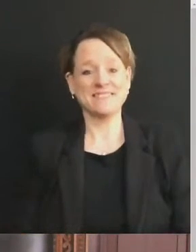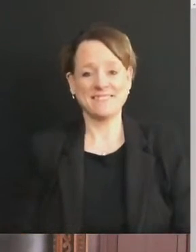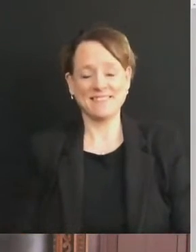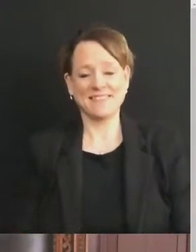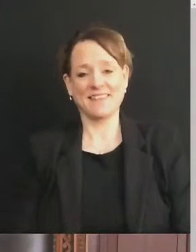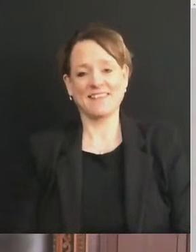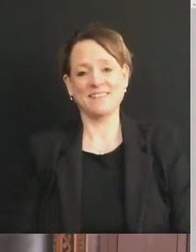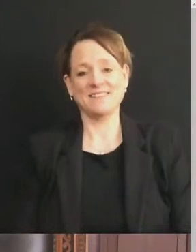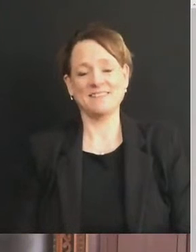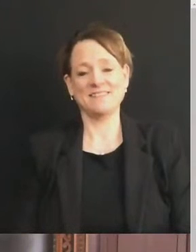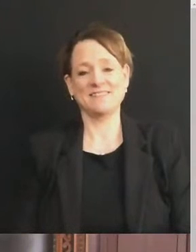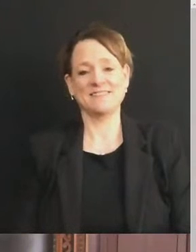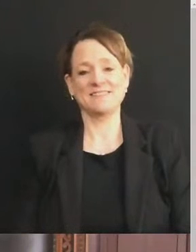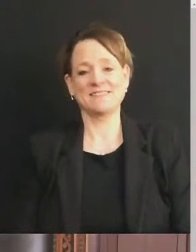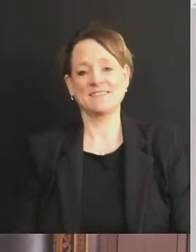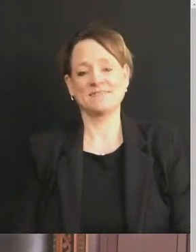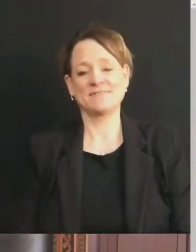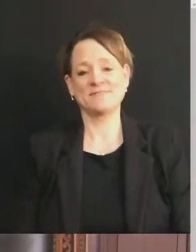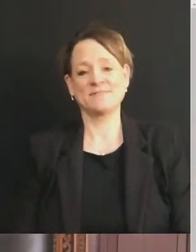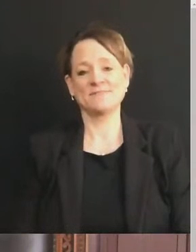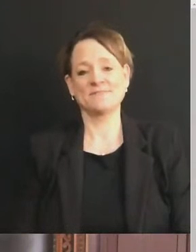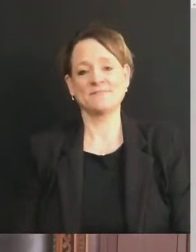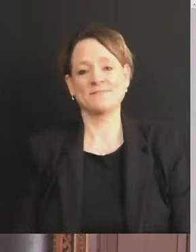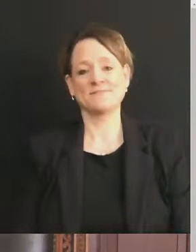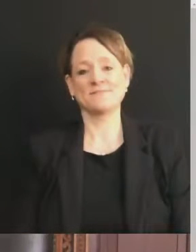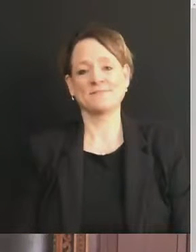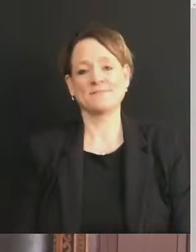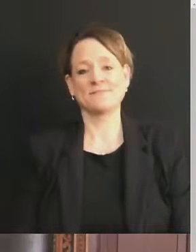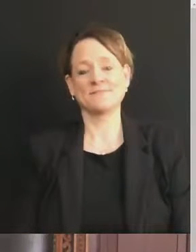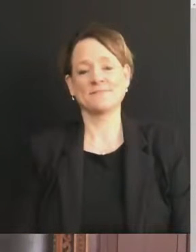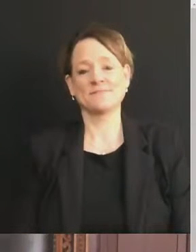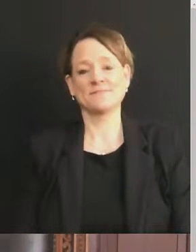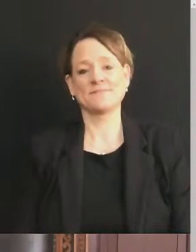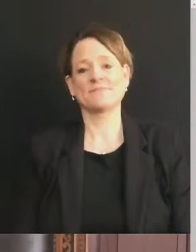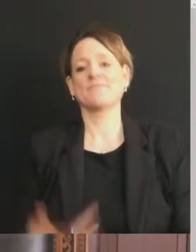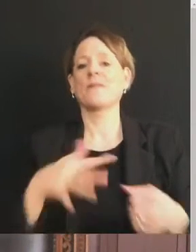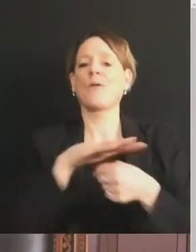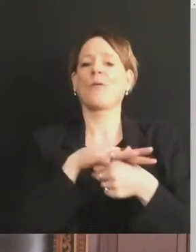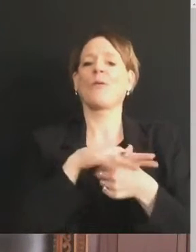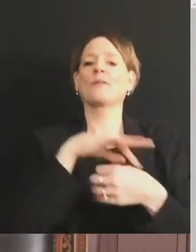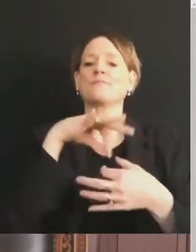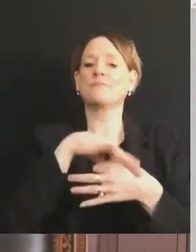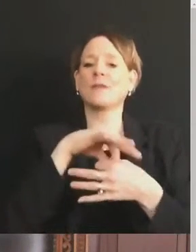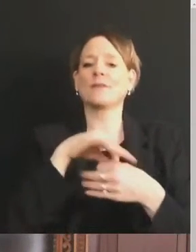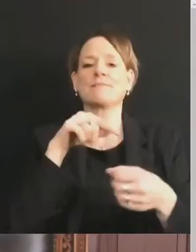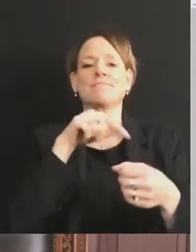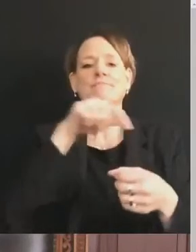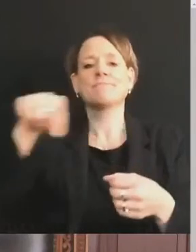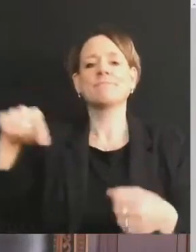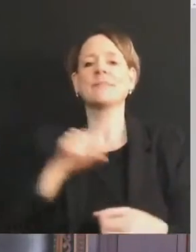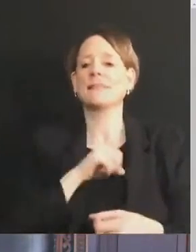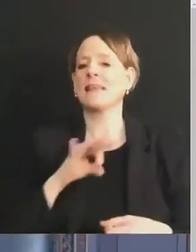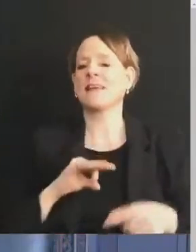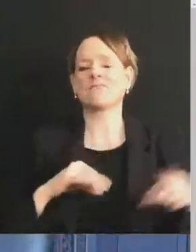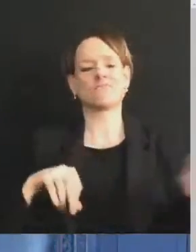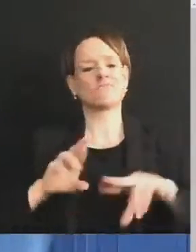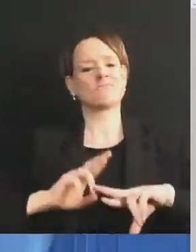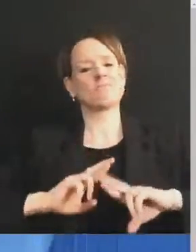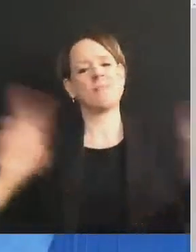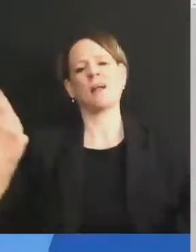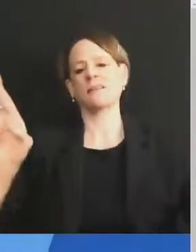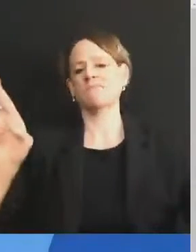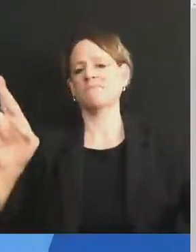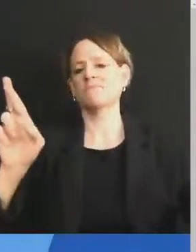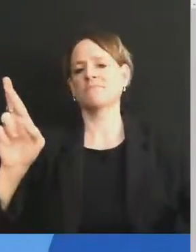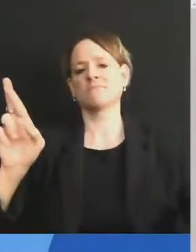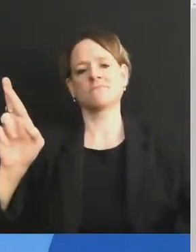and the elected officials locally are ready for it, and it will go well. Thank you, Emily.